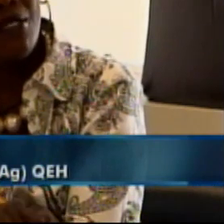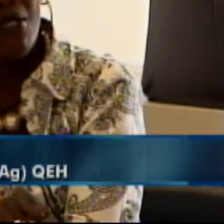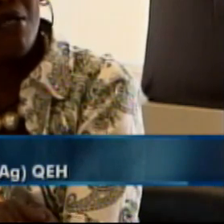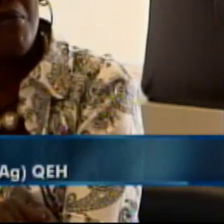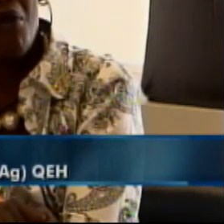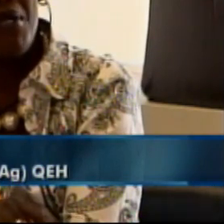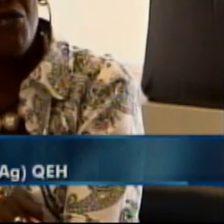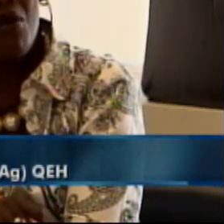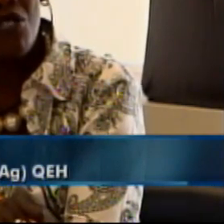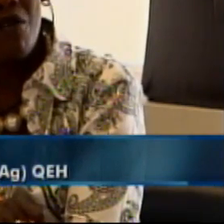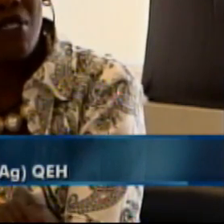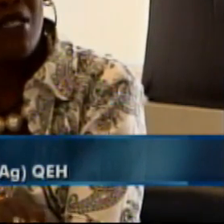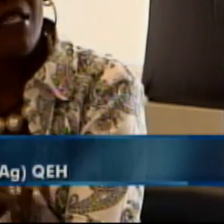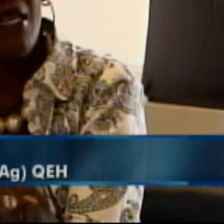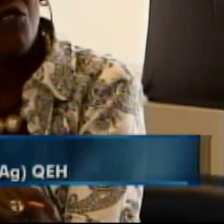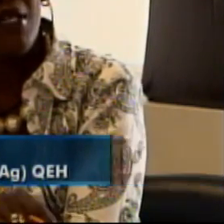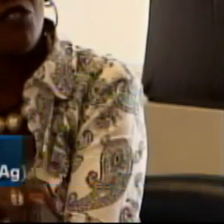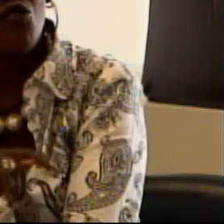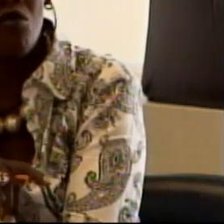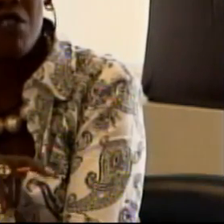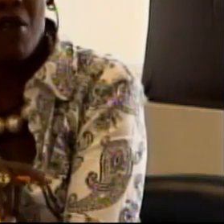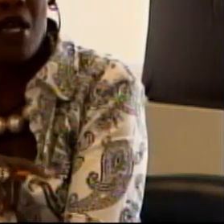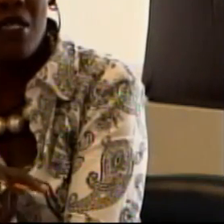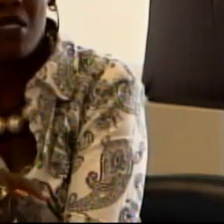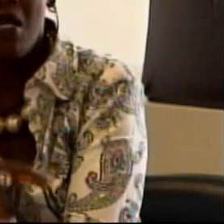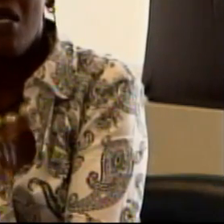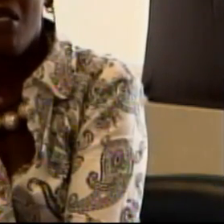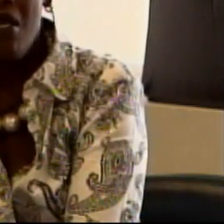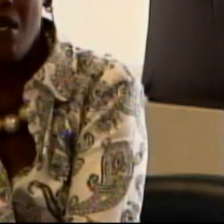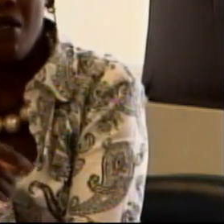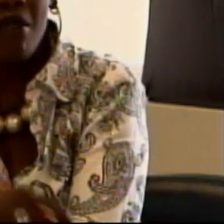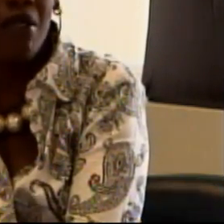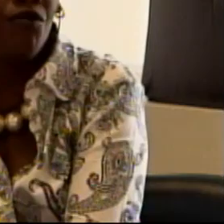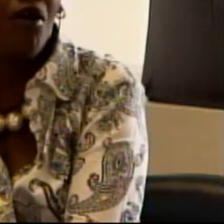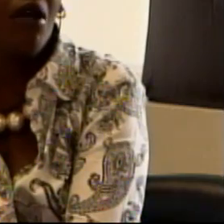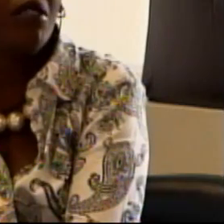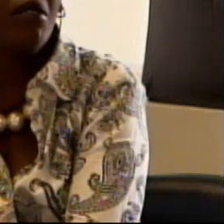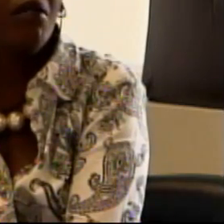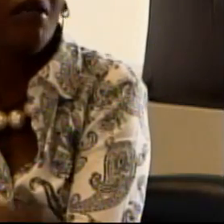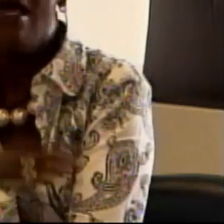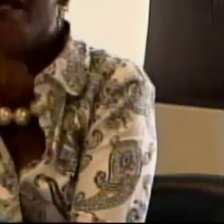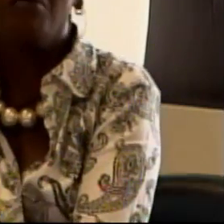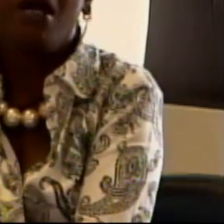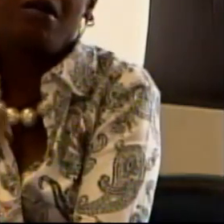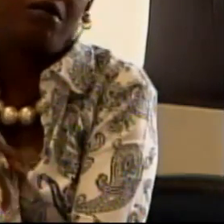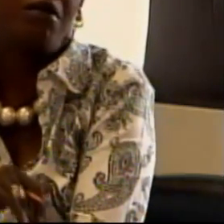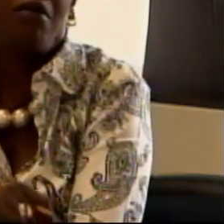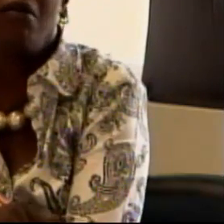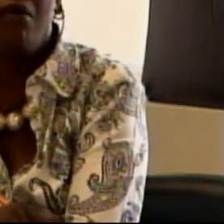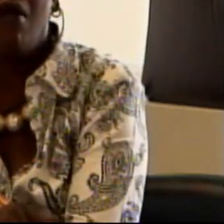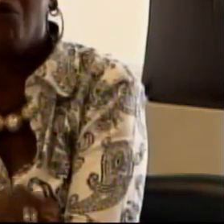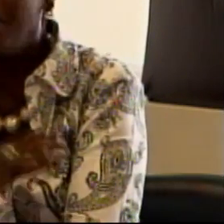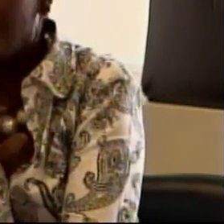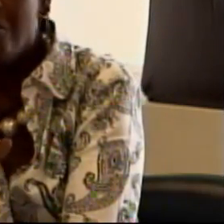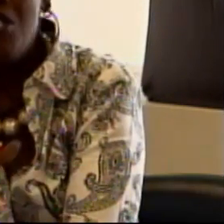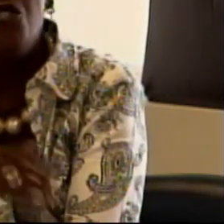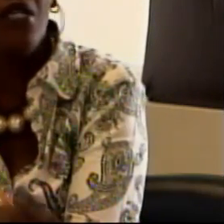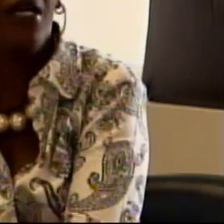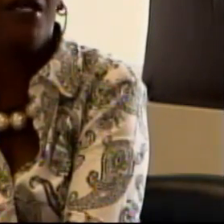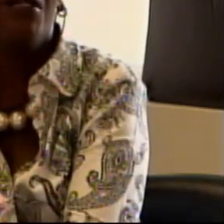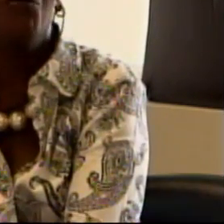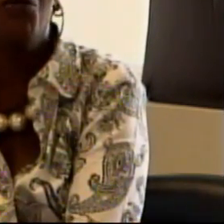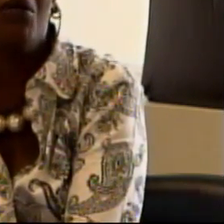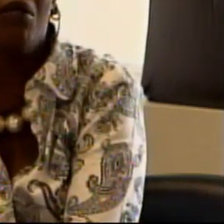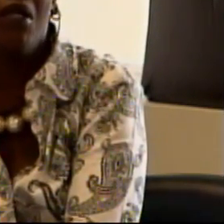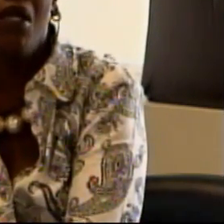escalate it to the Barbados Drug Service, and then they try to source for us the drugs anywhere else, well, within the region